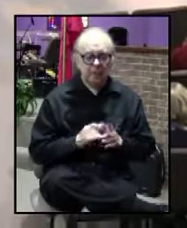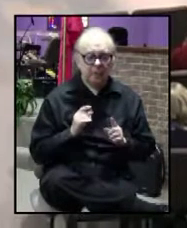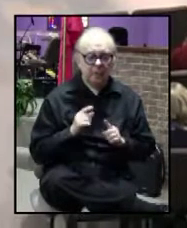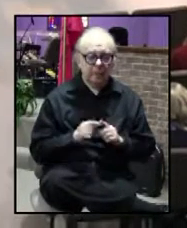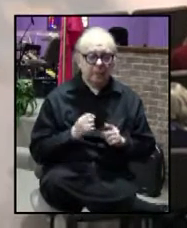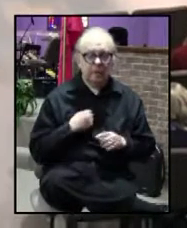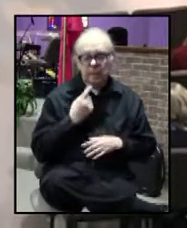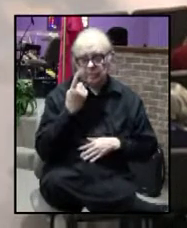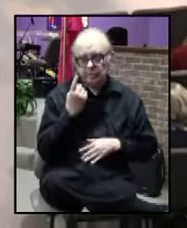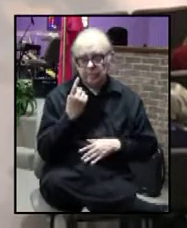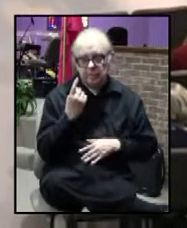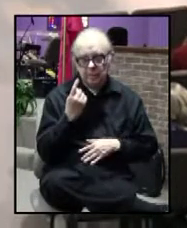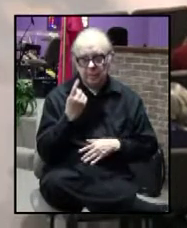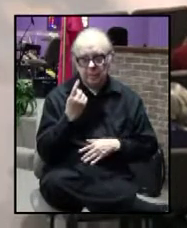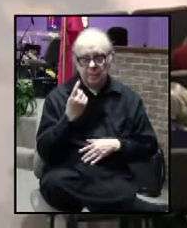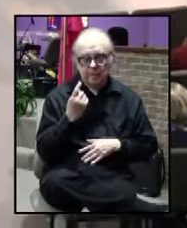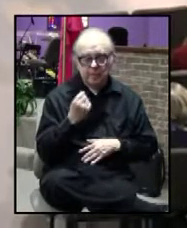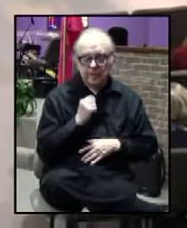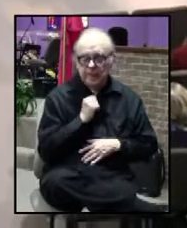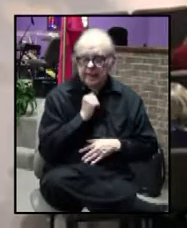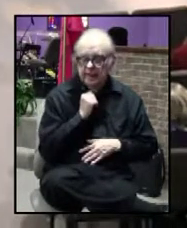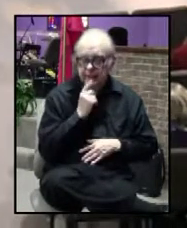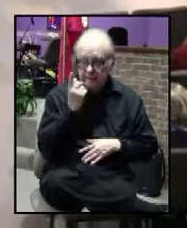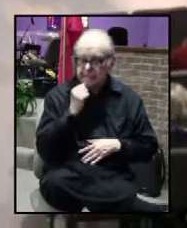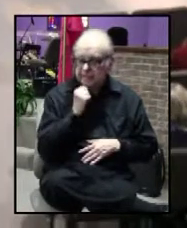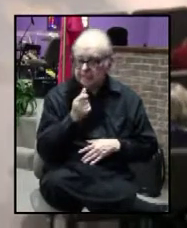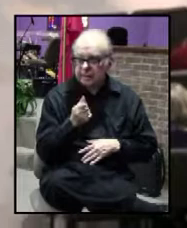finally realized, he didn't ask me to do it.